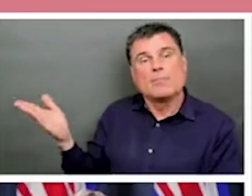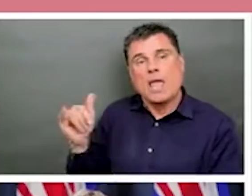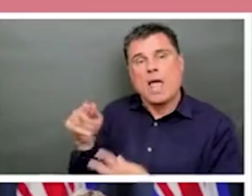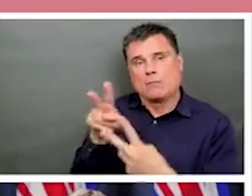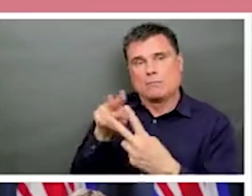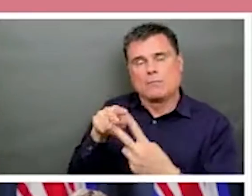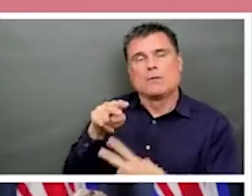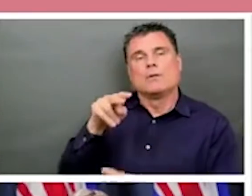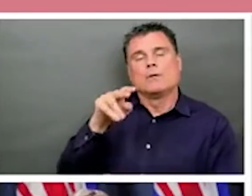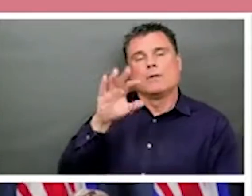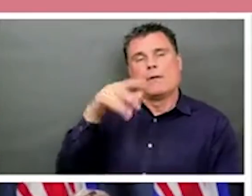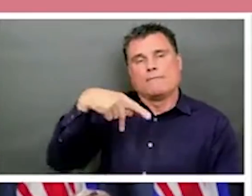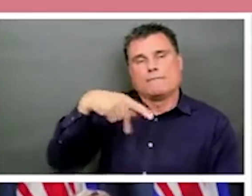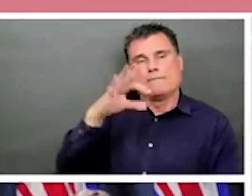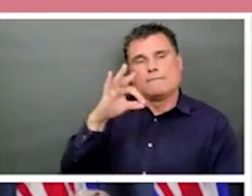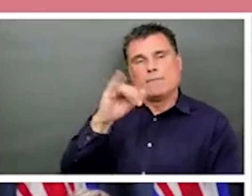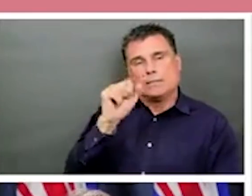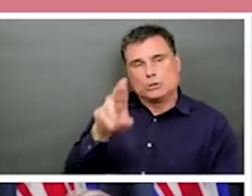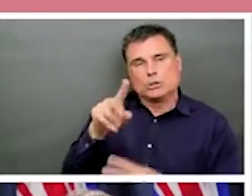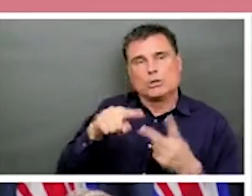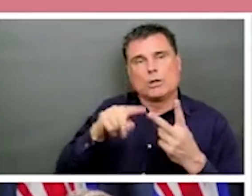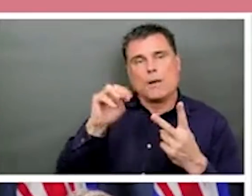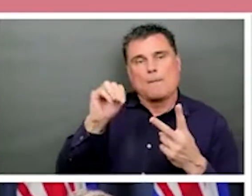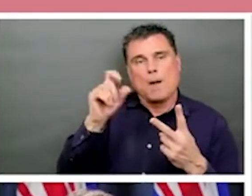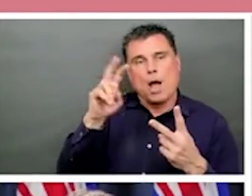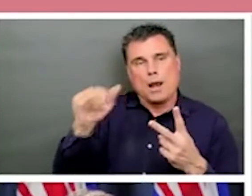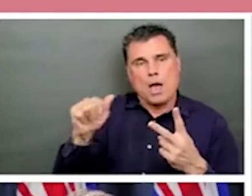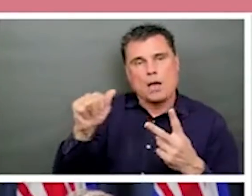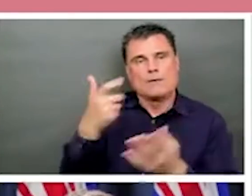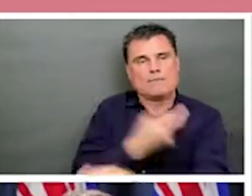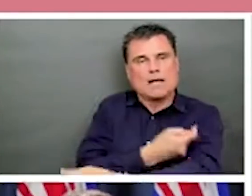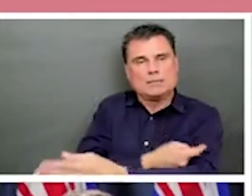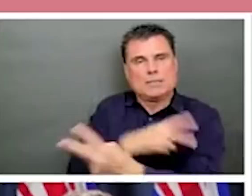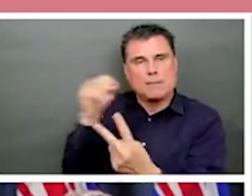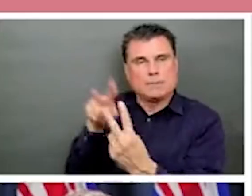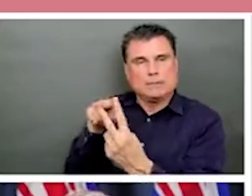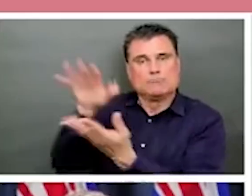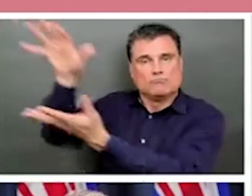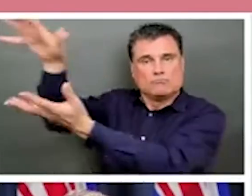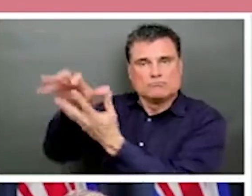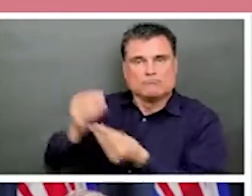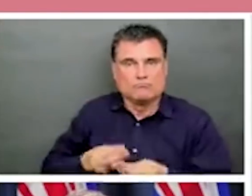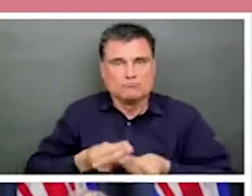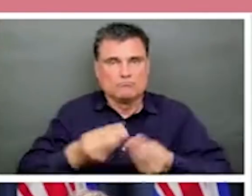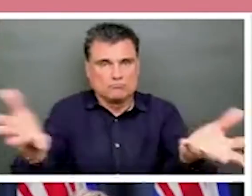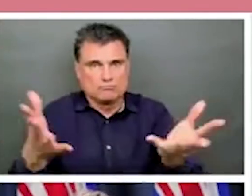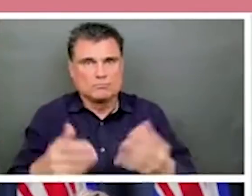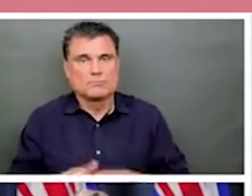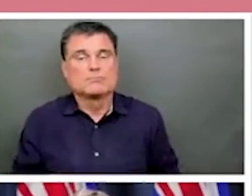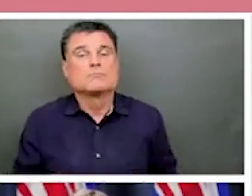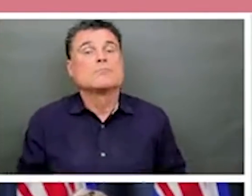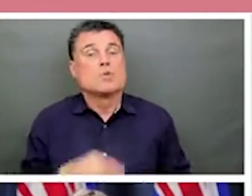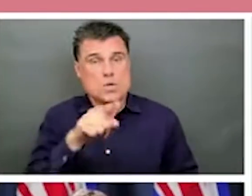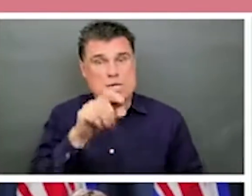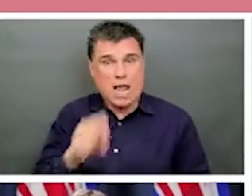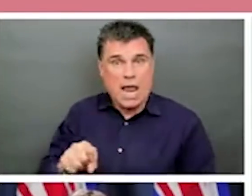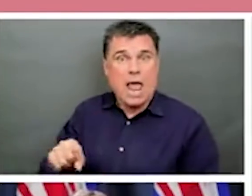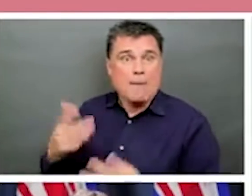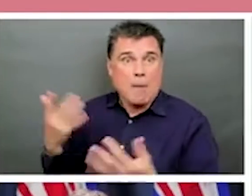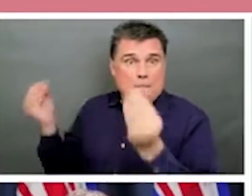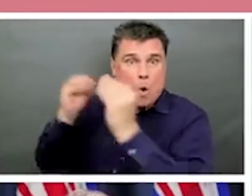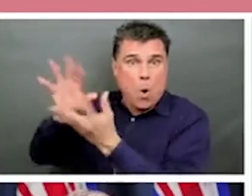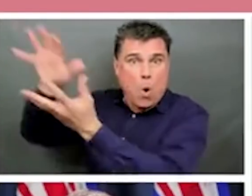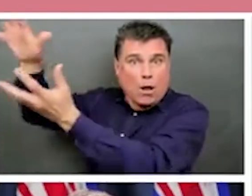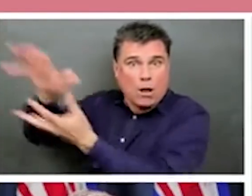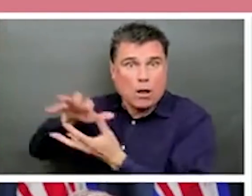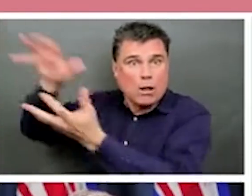look at the feasibility for the different health authorities to actually ramp up this activity, I would say in the Lower